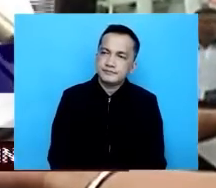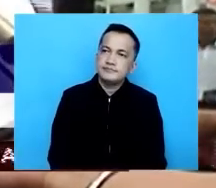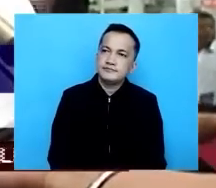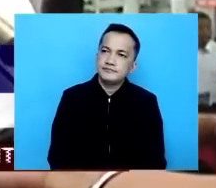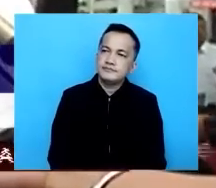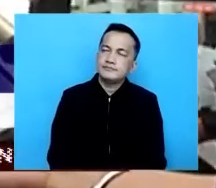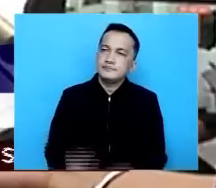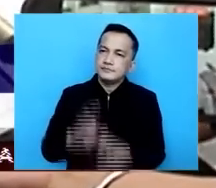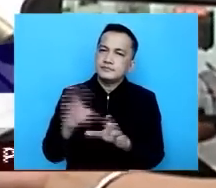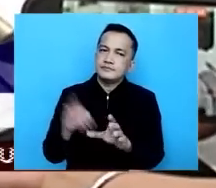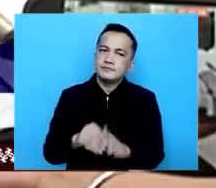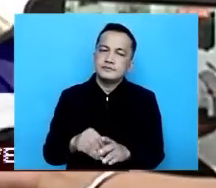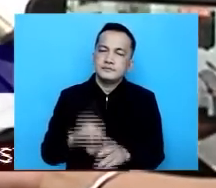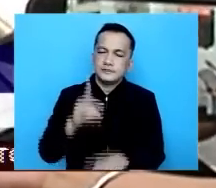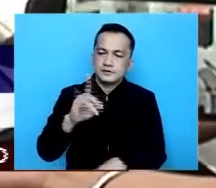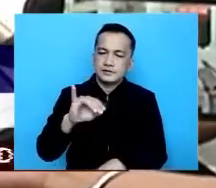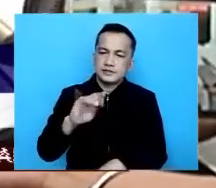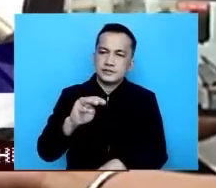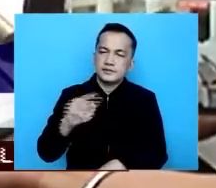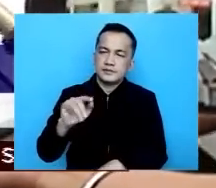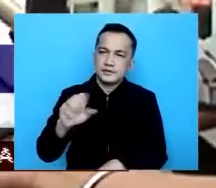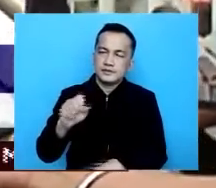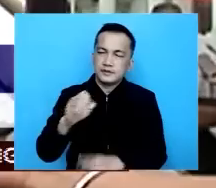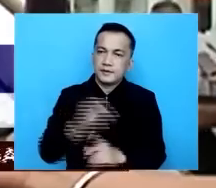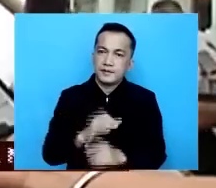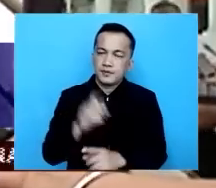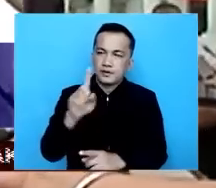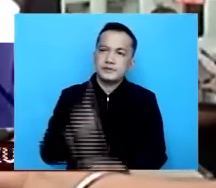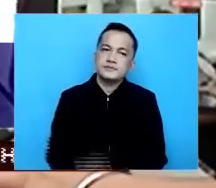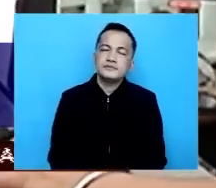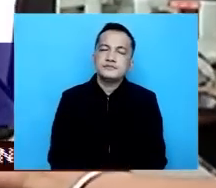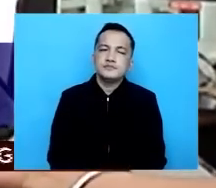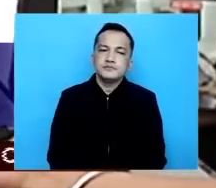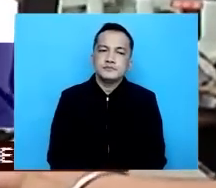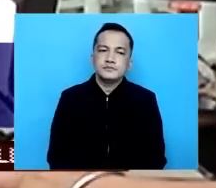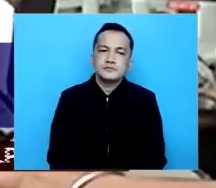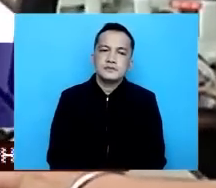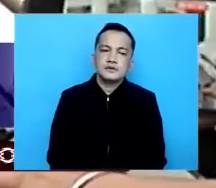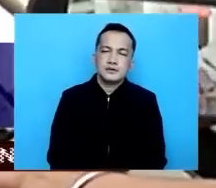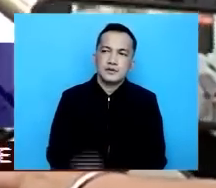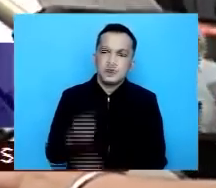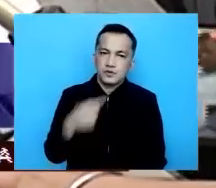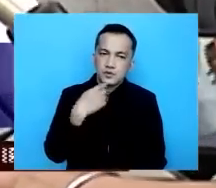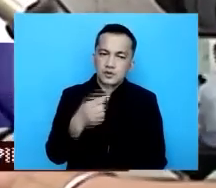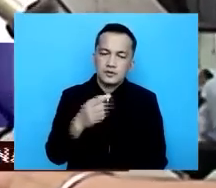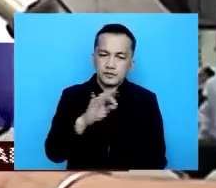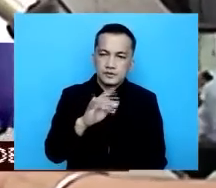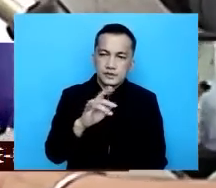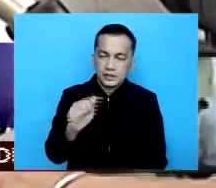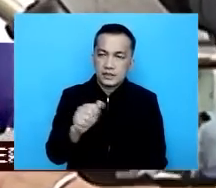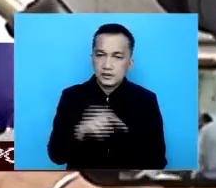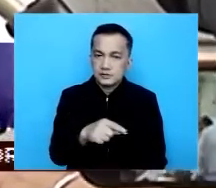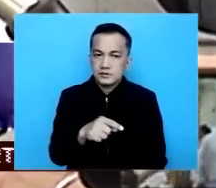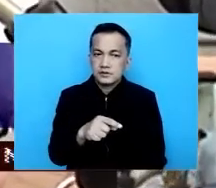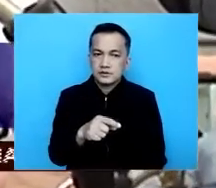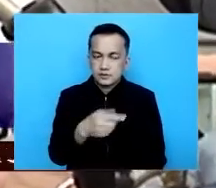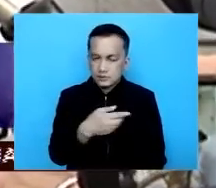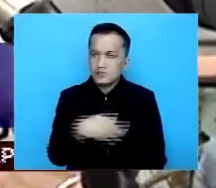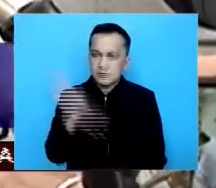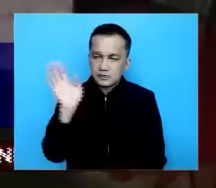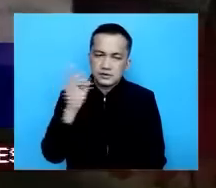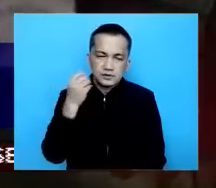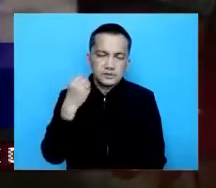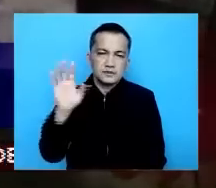threats case that dismissed February 1 is actually the last document we're looking for Fujita. So he can leave